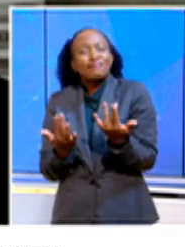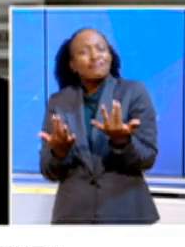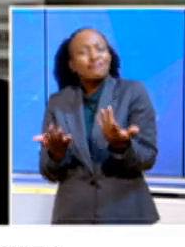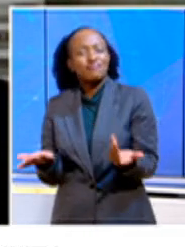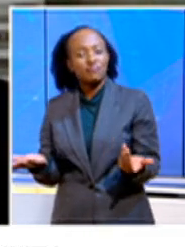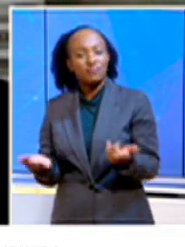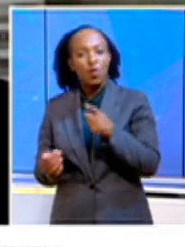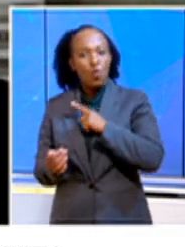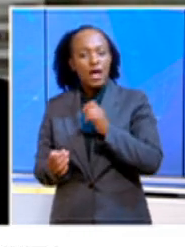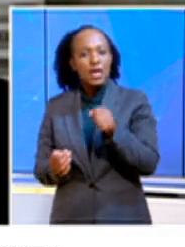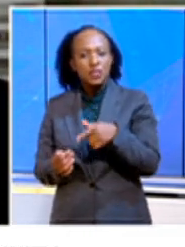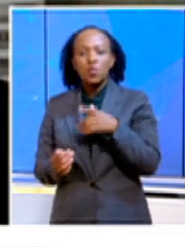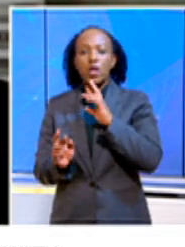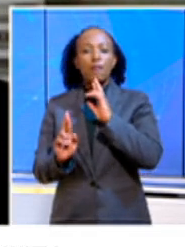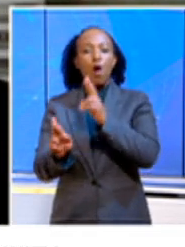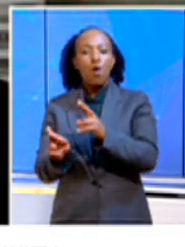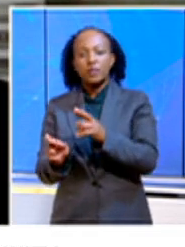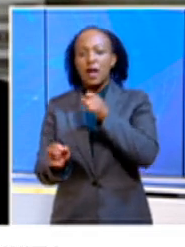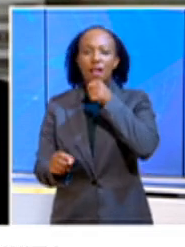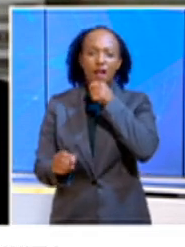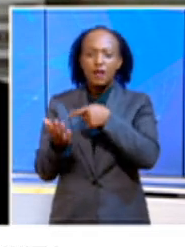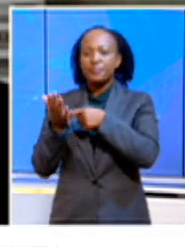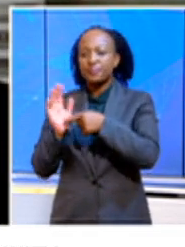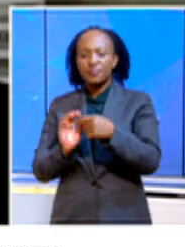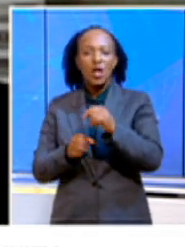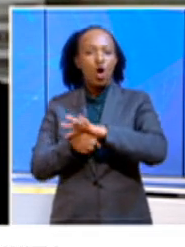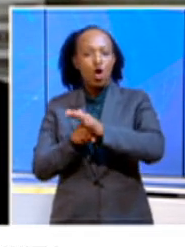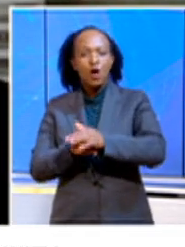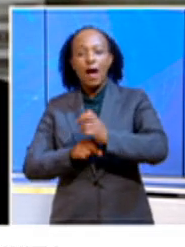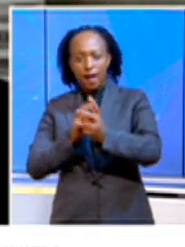we keep reporting that this third wave is coming,